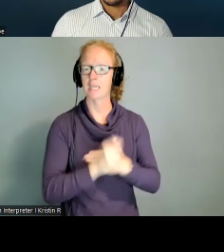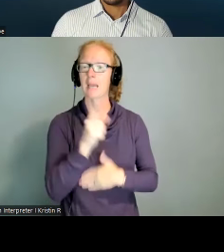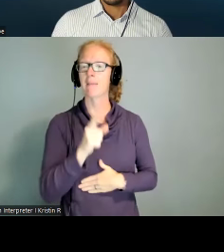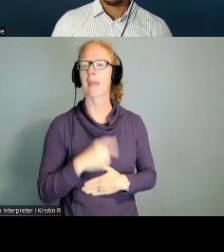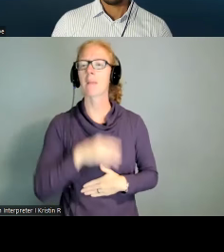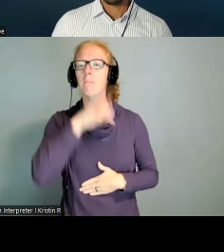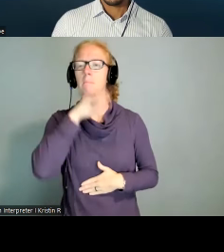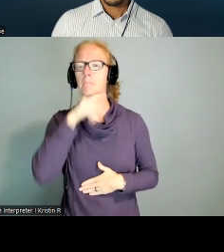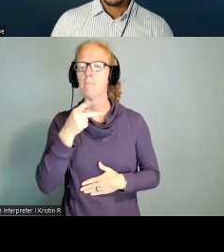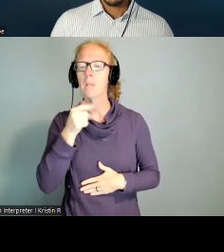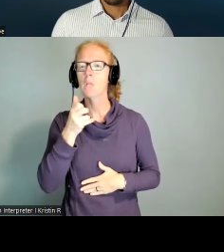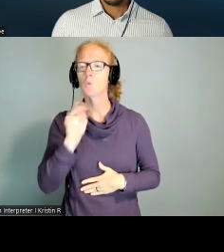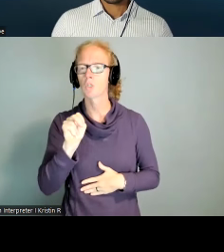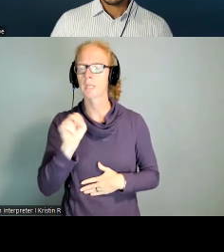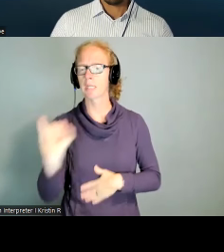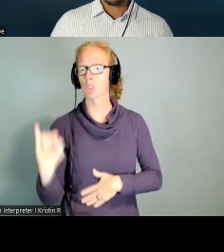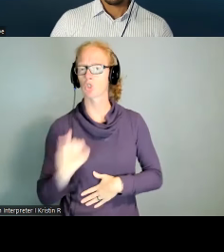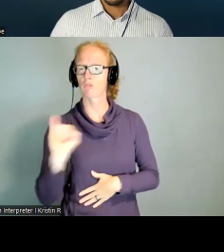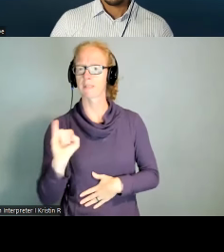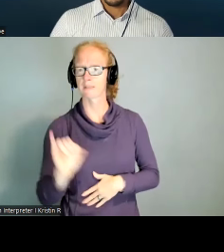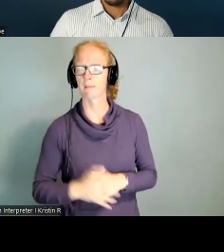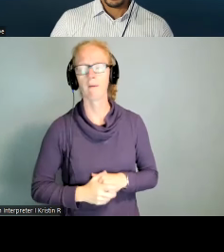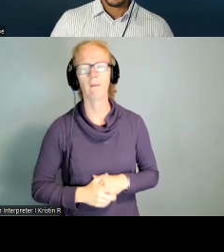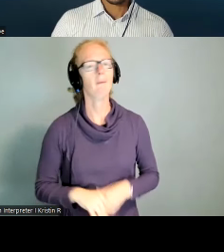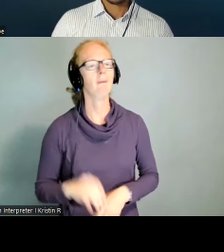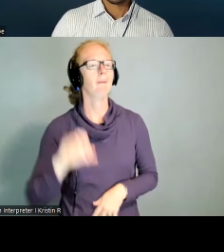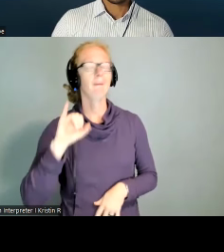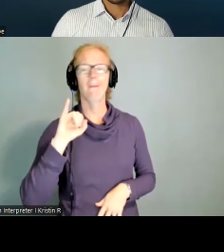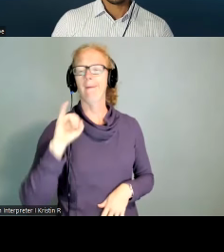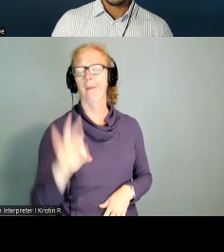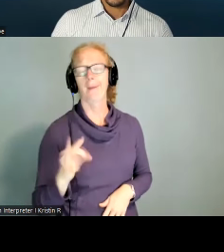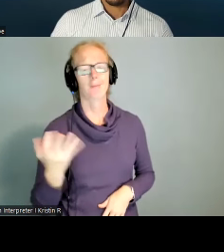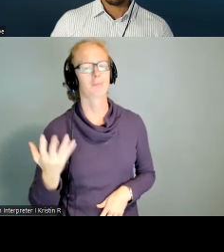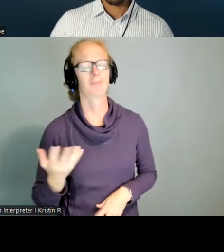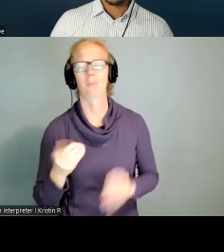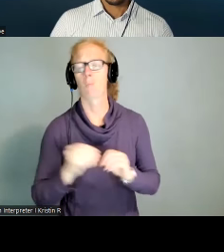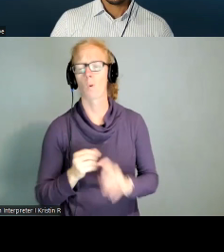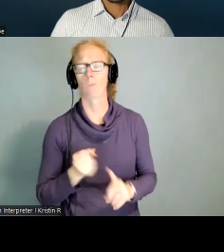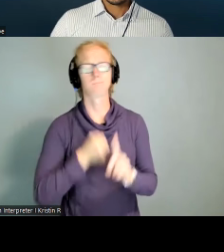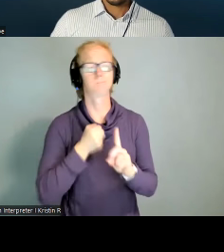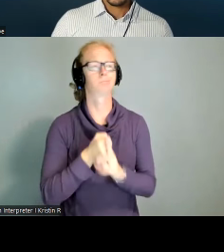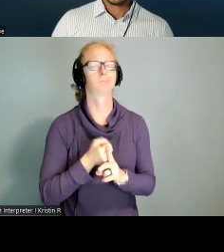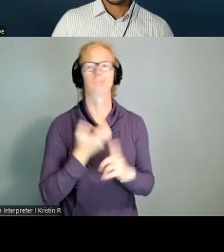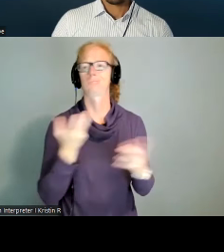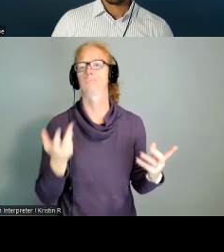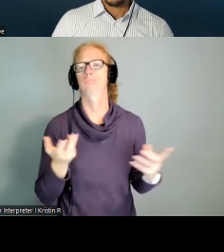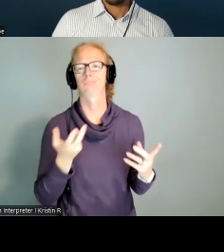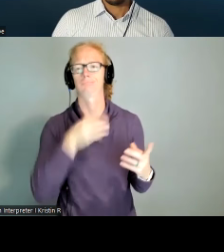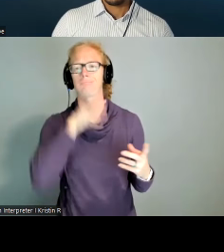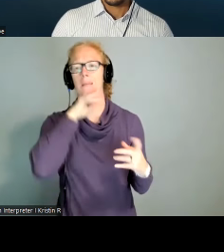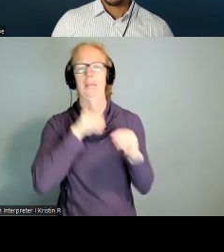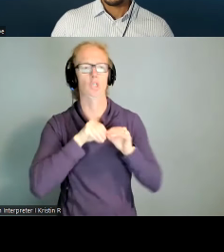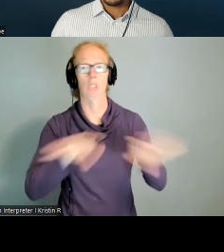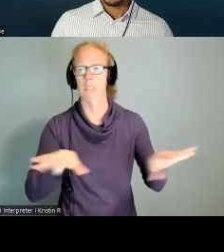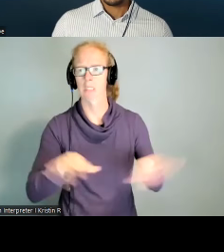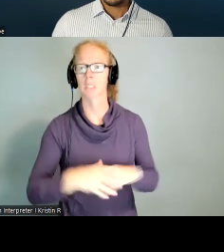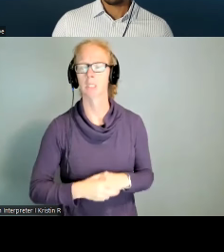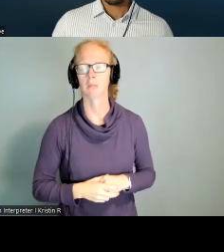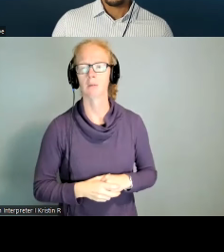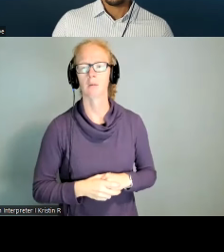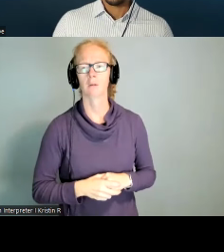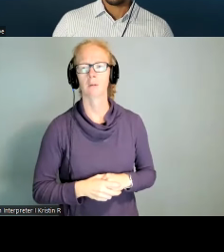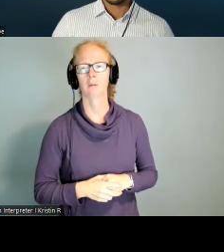So that way, if for example, there were impacts due to the contamination from,